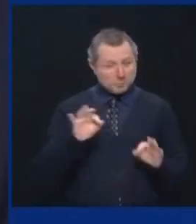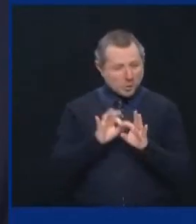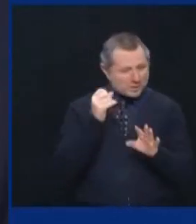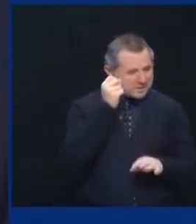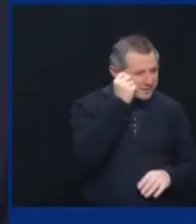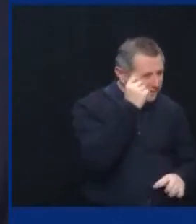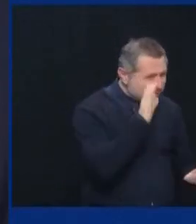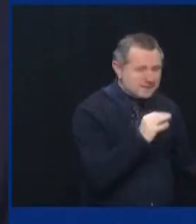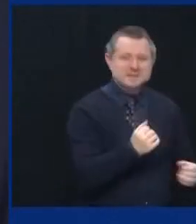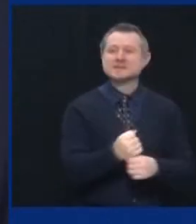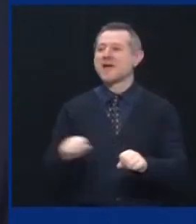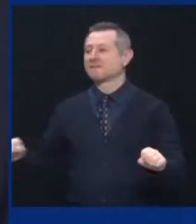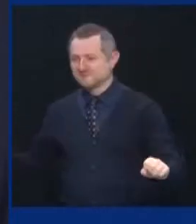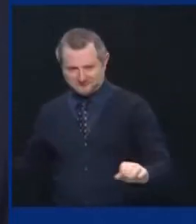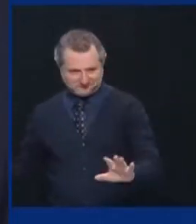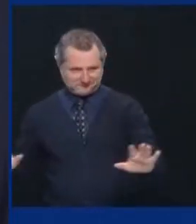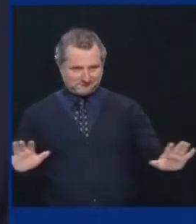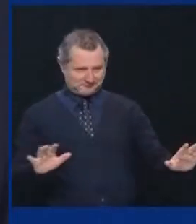but